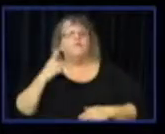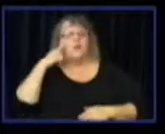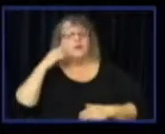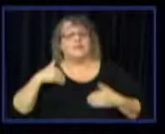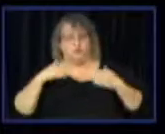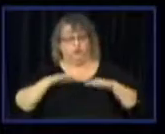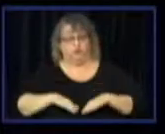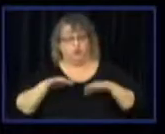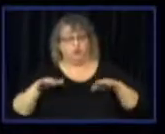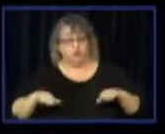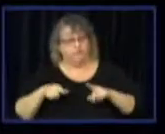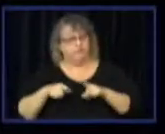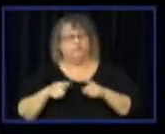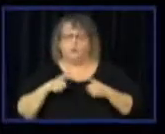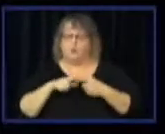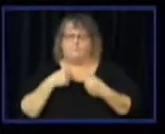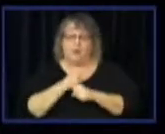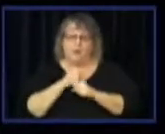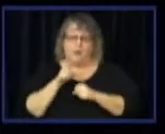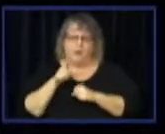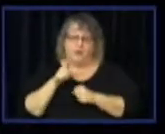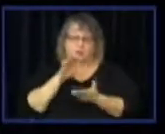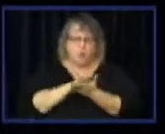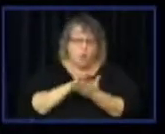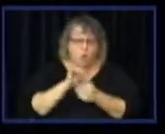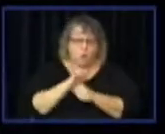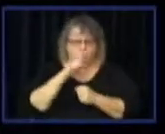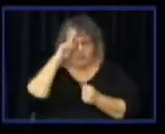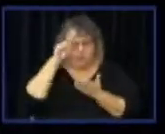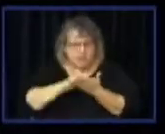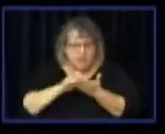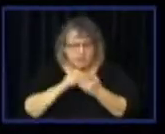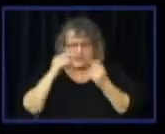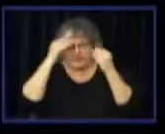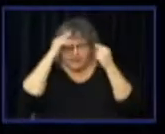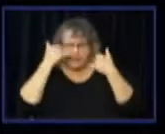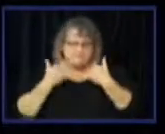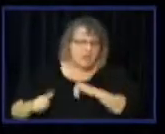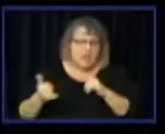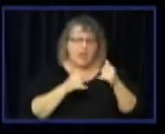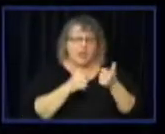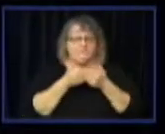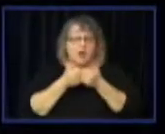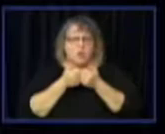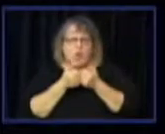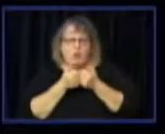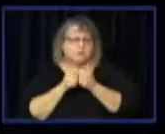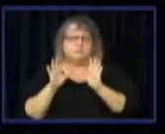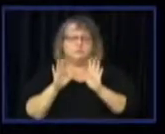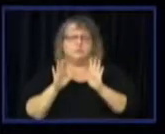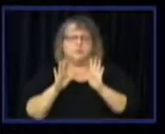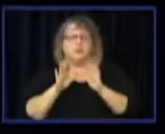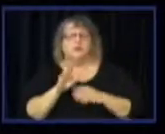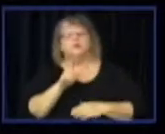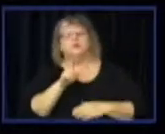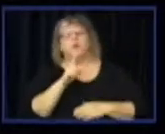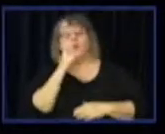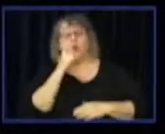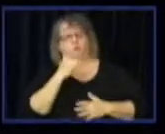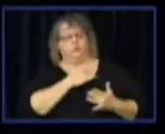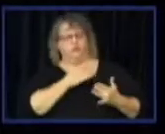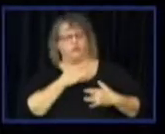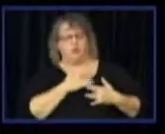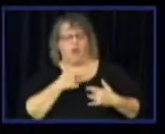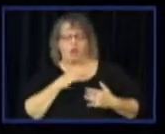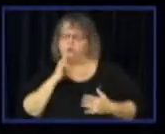for instance, we don't want to overload them with schoolwork. We don't want them playing a lot of video games. There is a concern